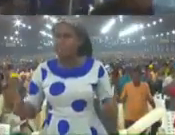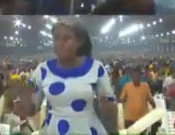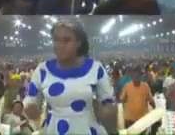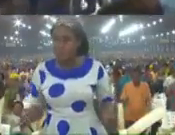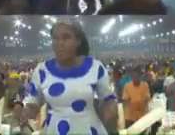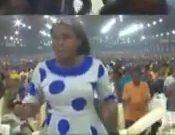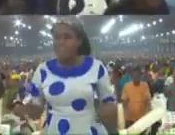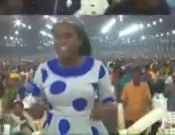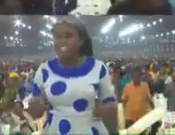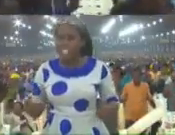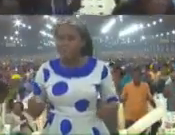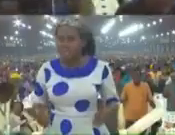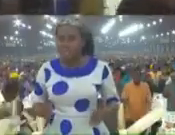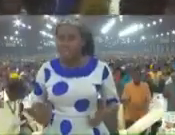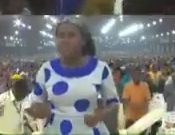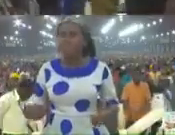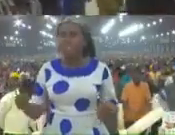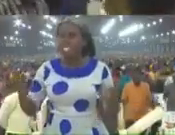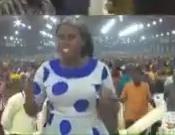siege.